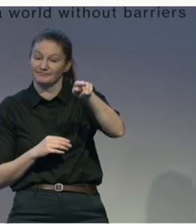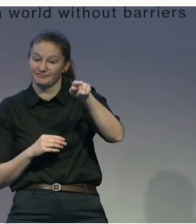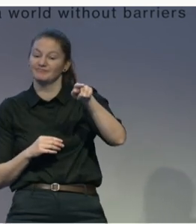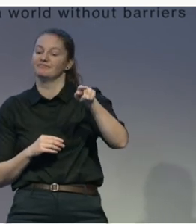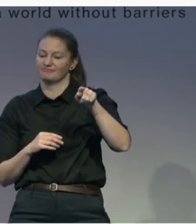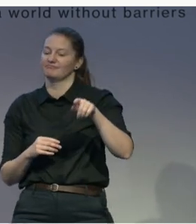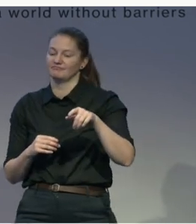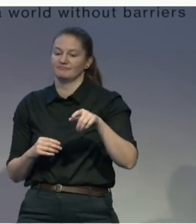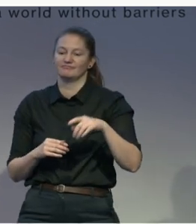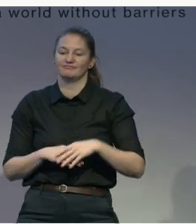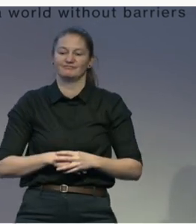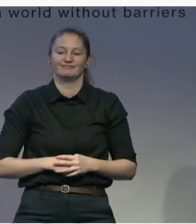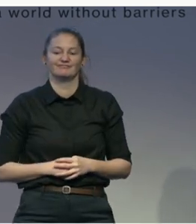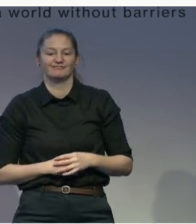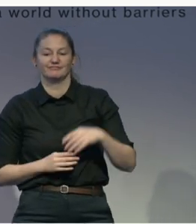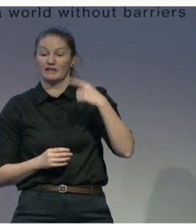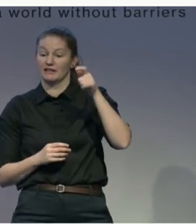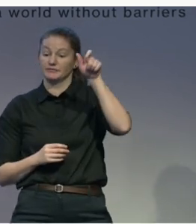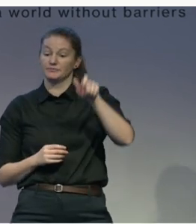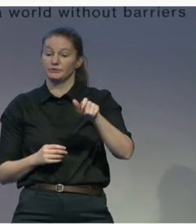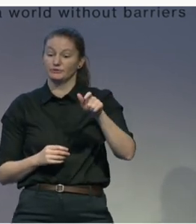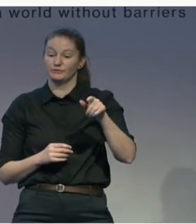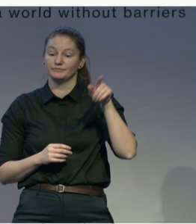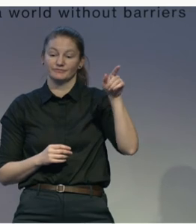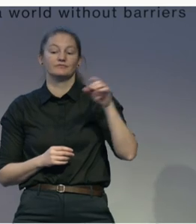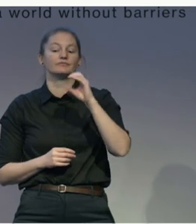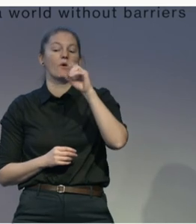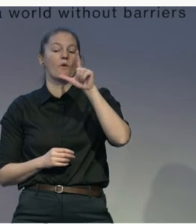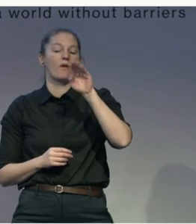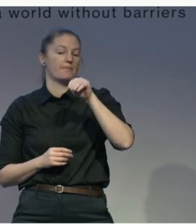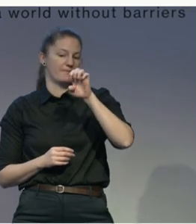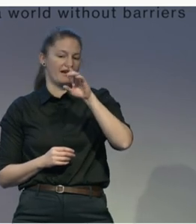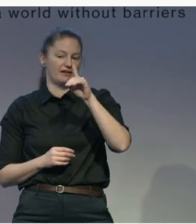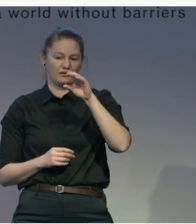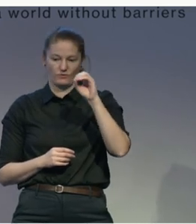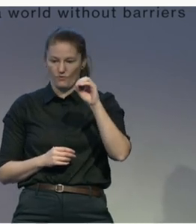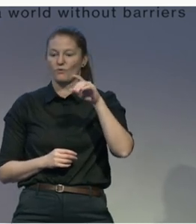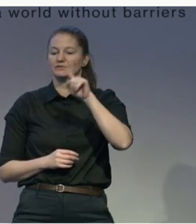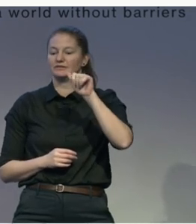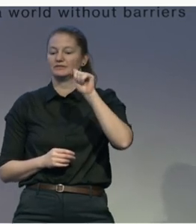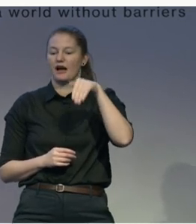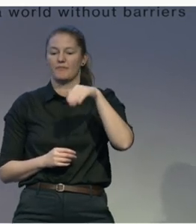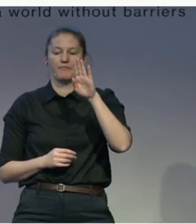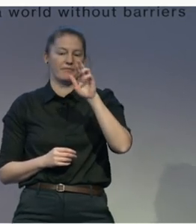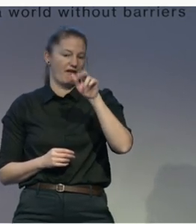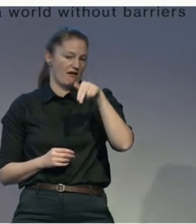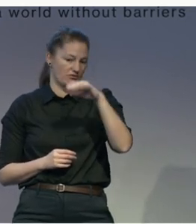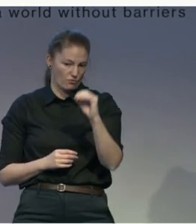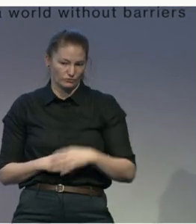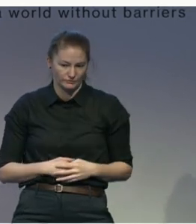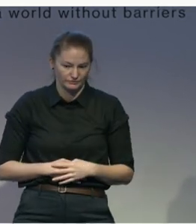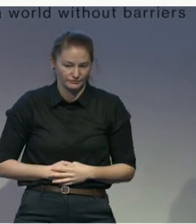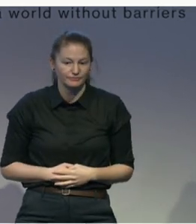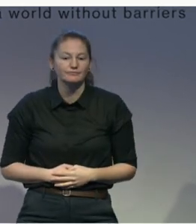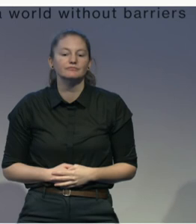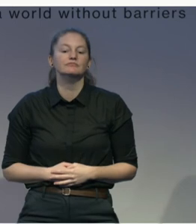Zambrano Olmedo. And now we didn't have time for any introduction round in the beginning. So if you want at the beginning of your speech,